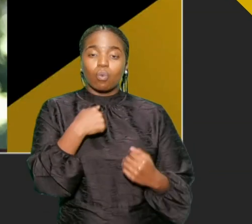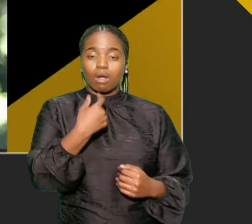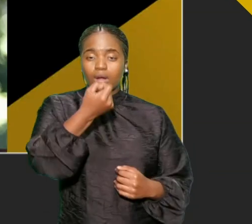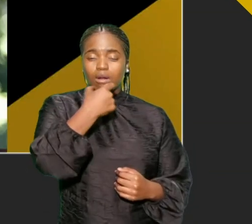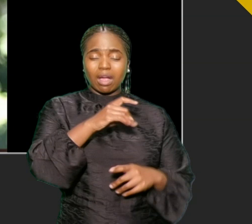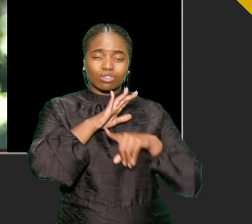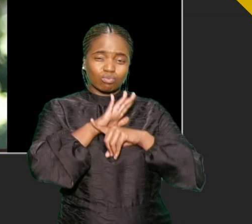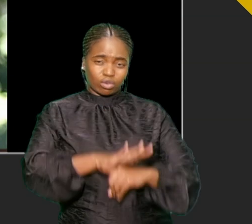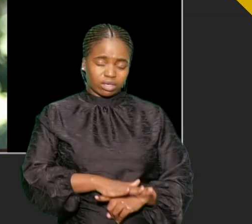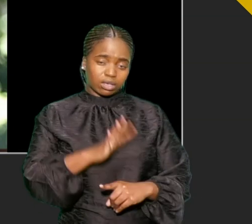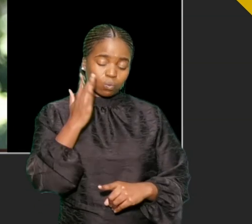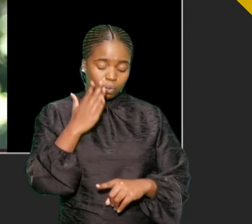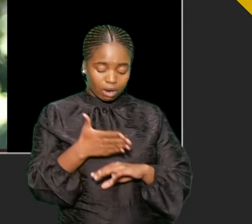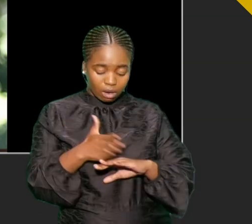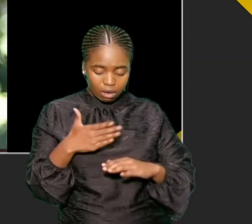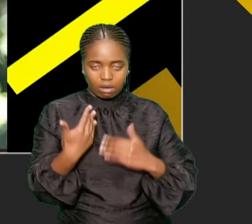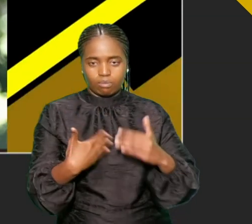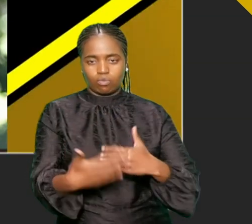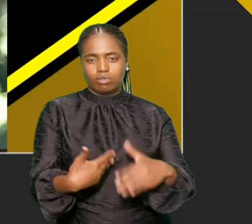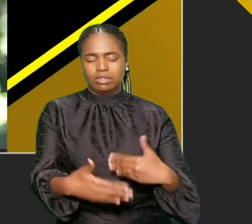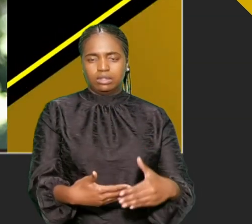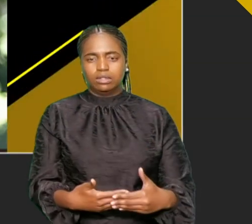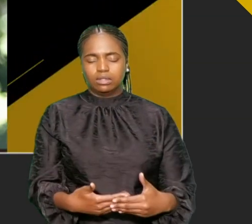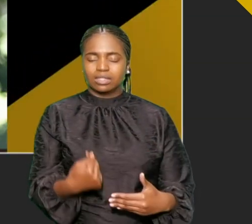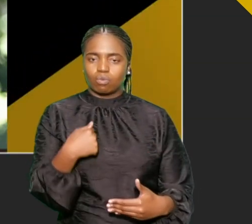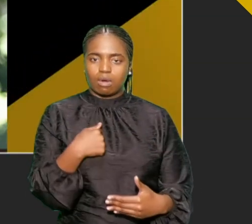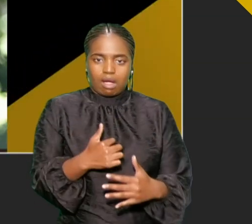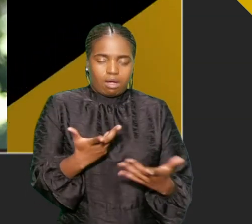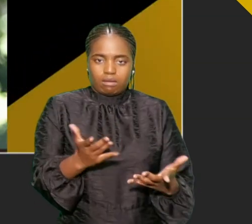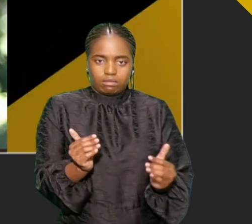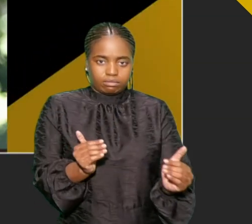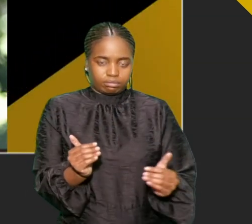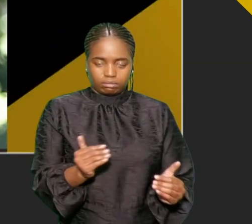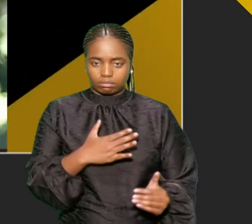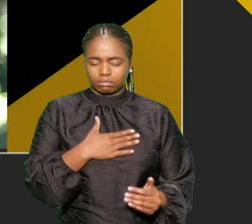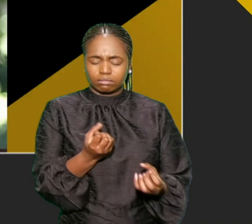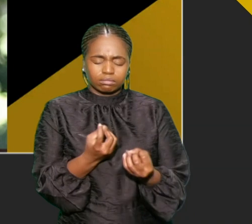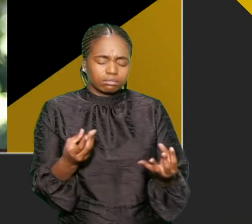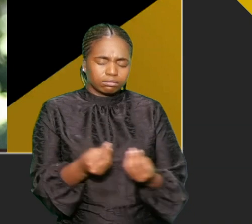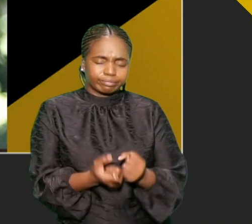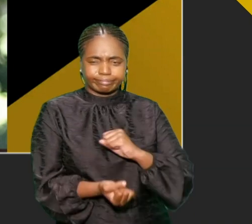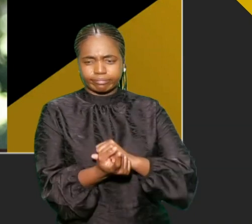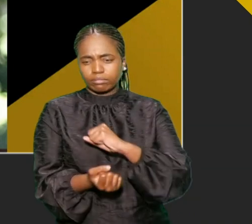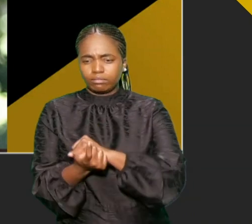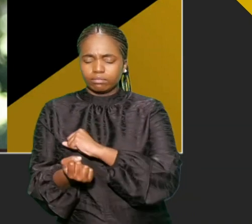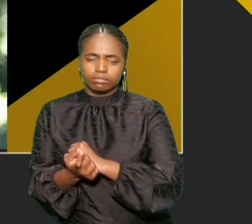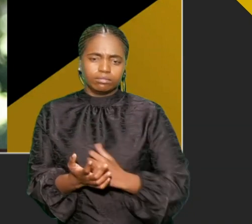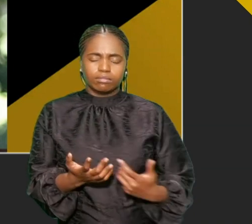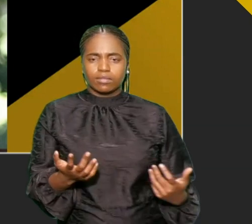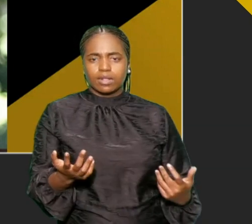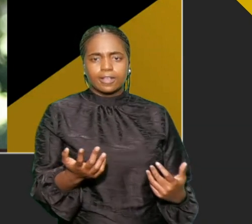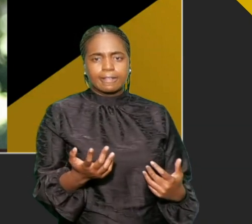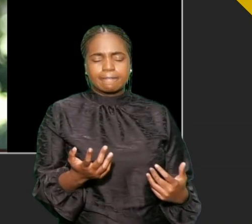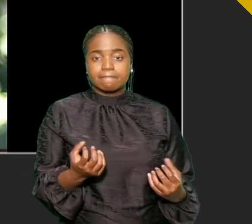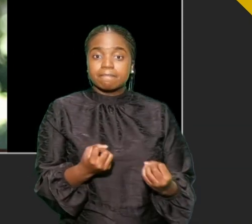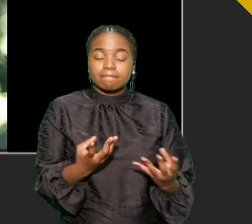antidepressants at the time. I was on antidepressants trying to cope. There was a lot that happened, you know. I mean, there's a